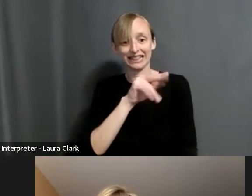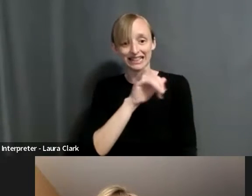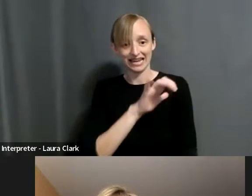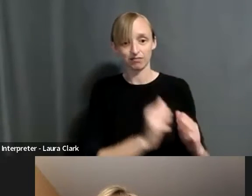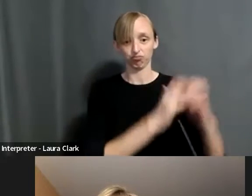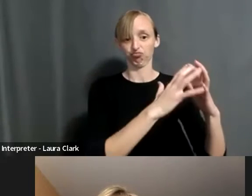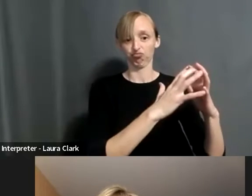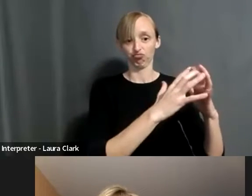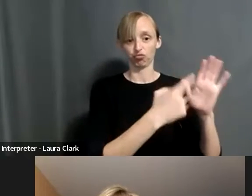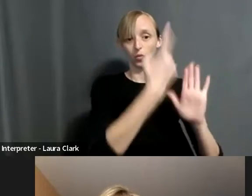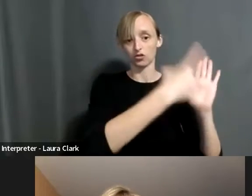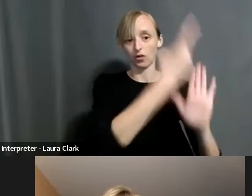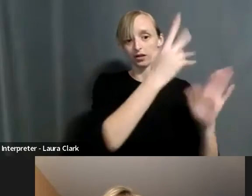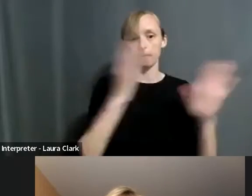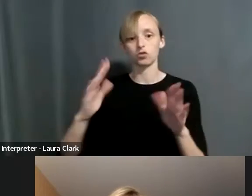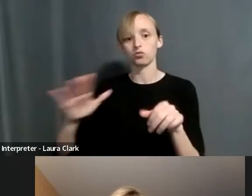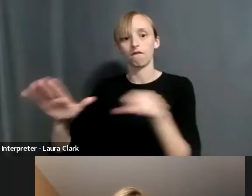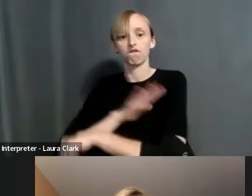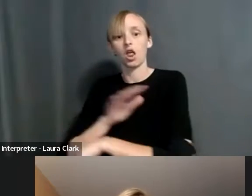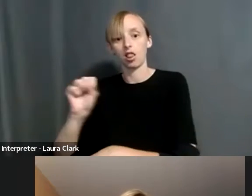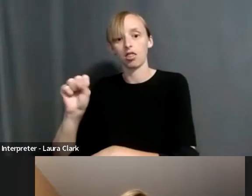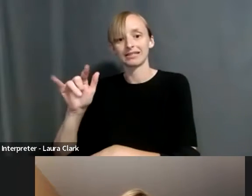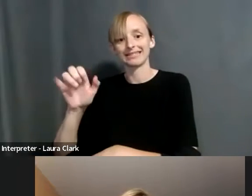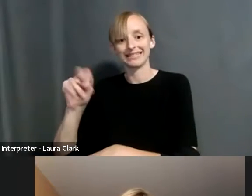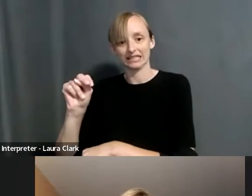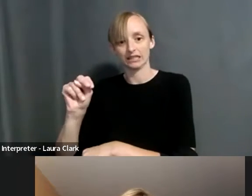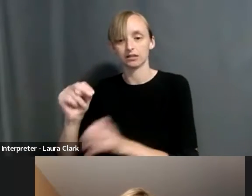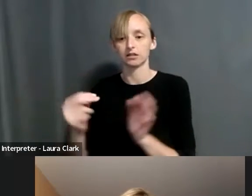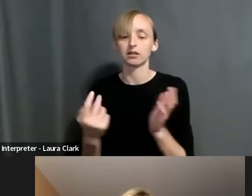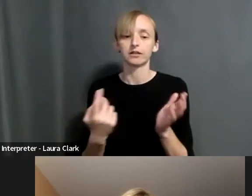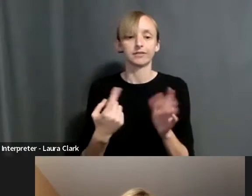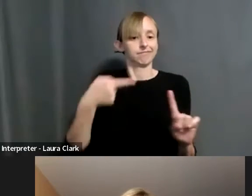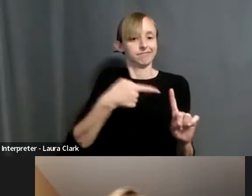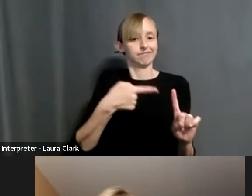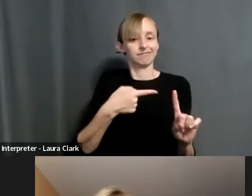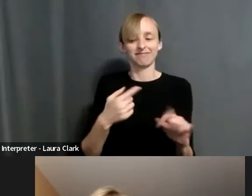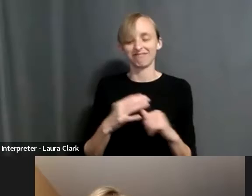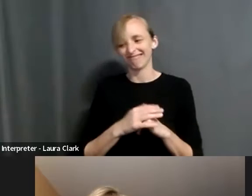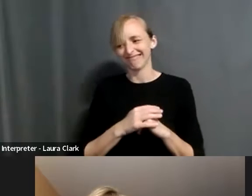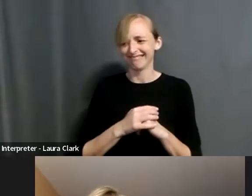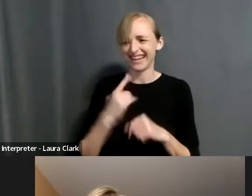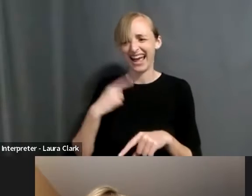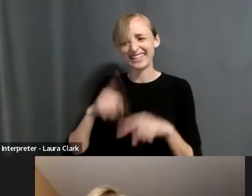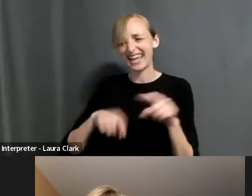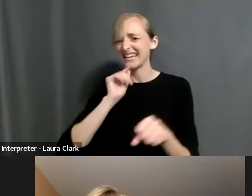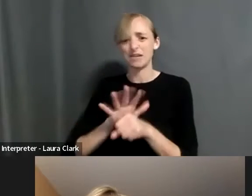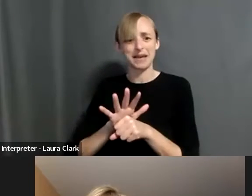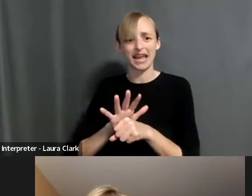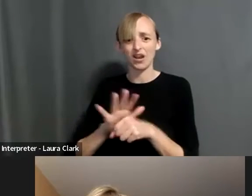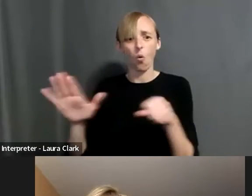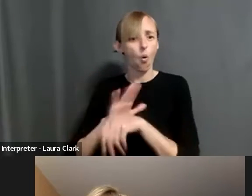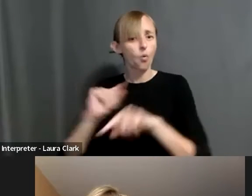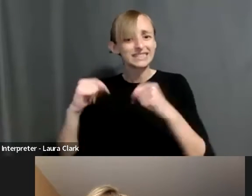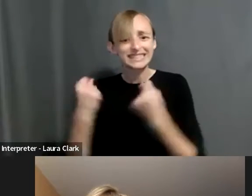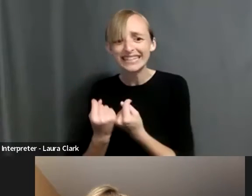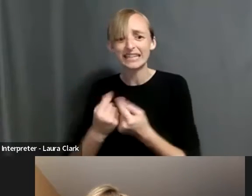sports. Somebody might be hesitant to sign up if they think, oh, I can't commit to like a whole team and